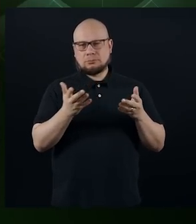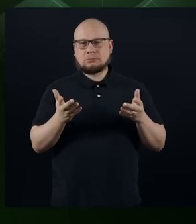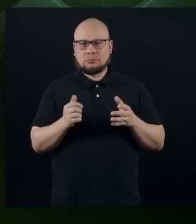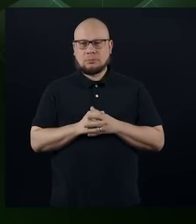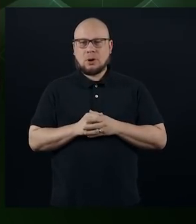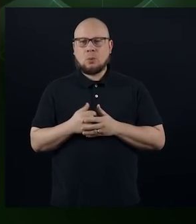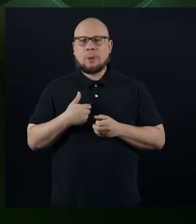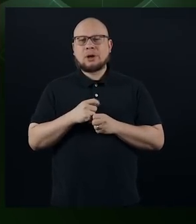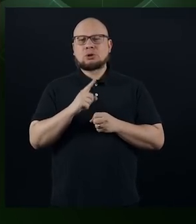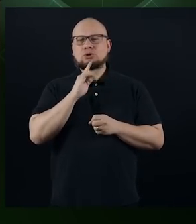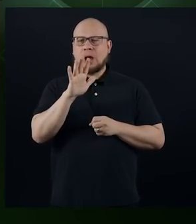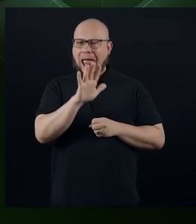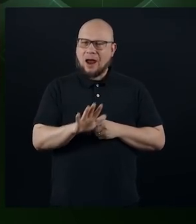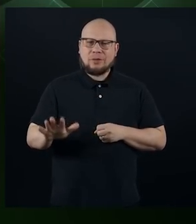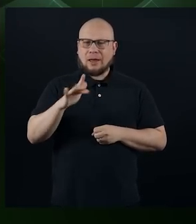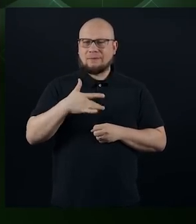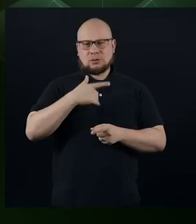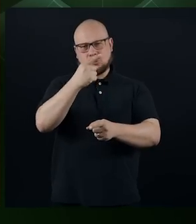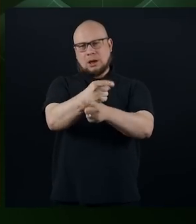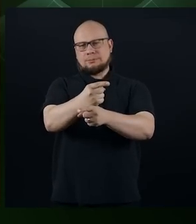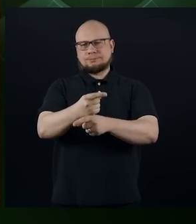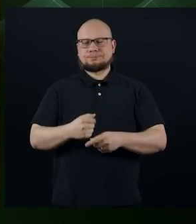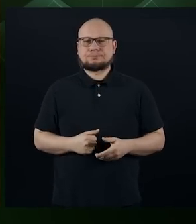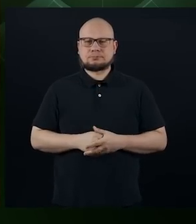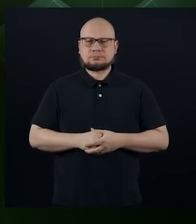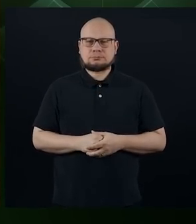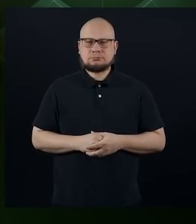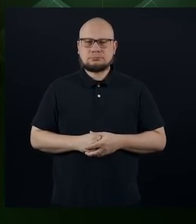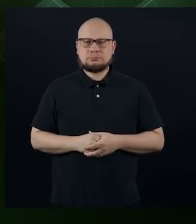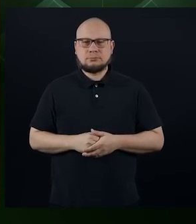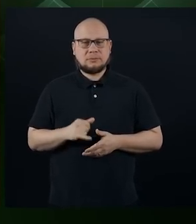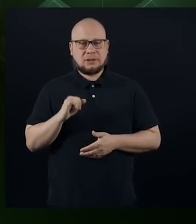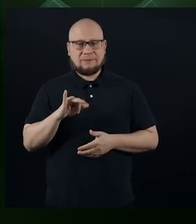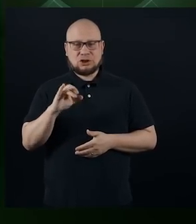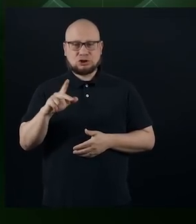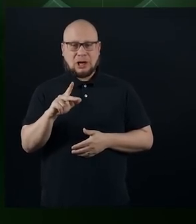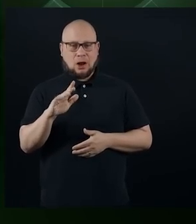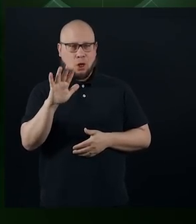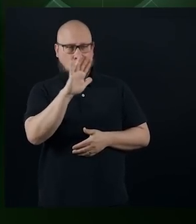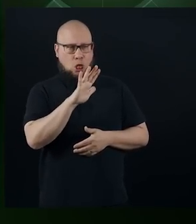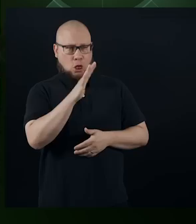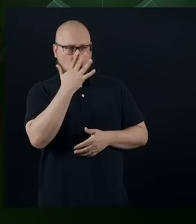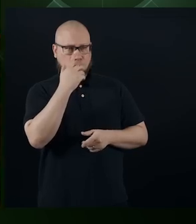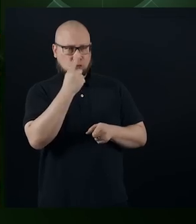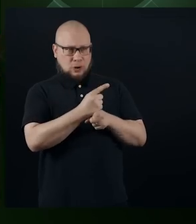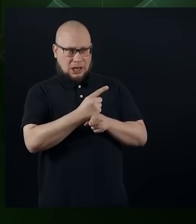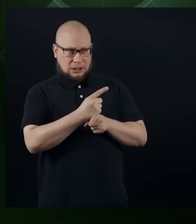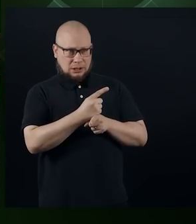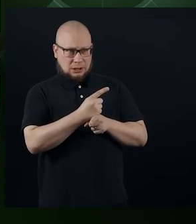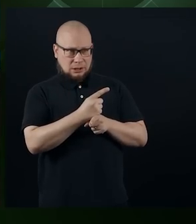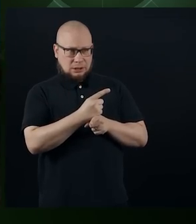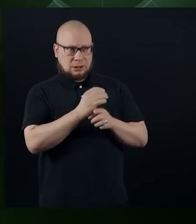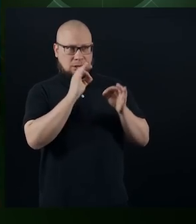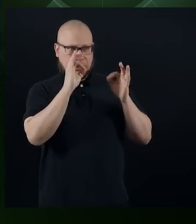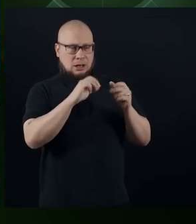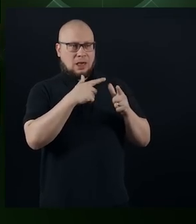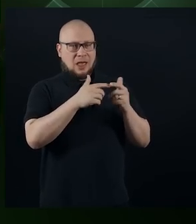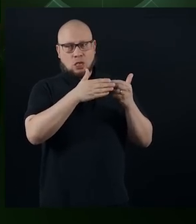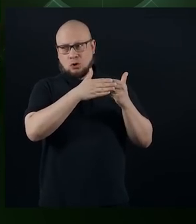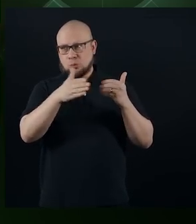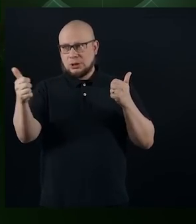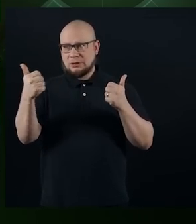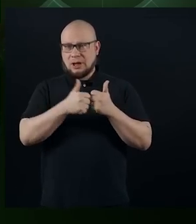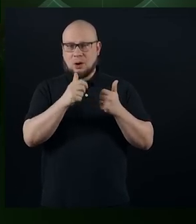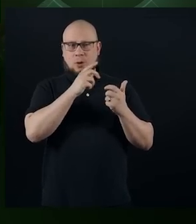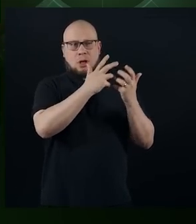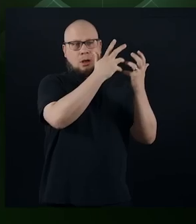to ensure that it really feels like that character. If we can get him right, and if we can develop the pipeline for him, then hopefully it will go much, much easier